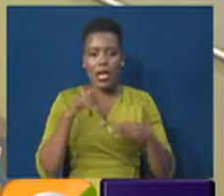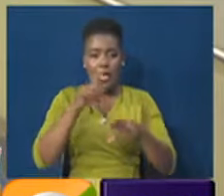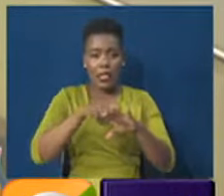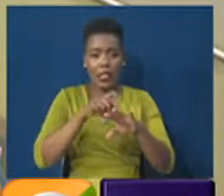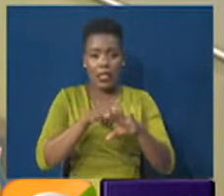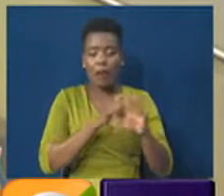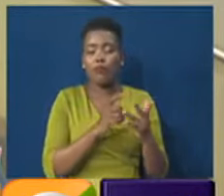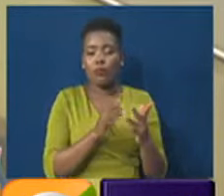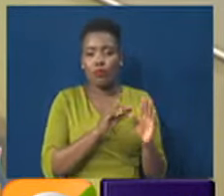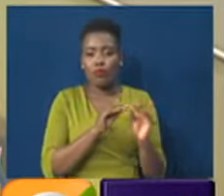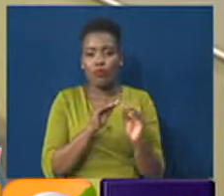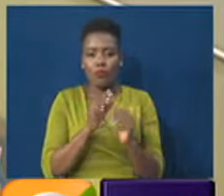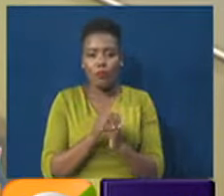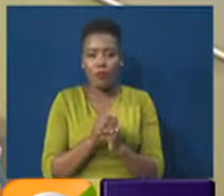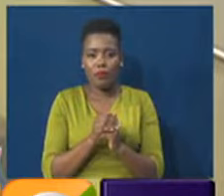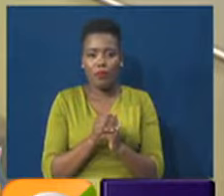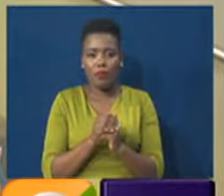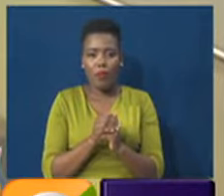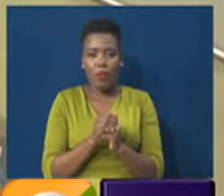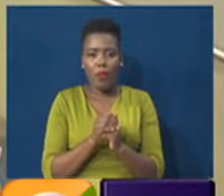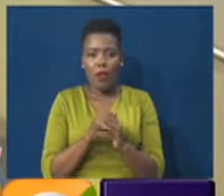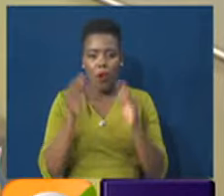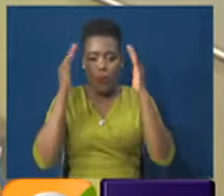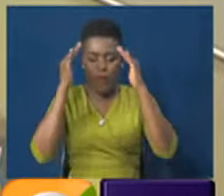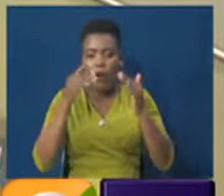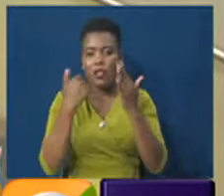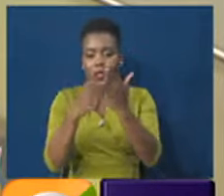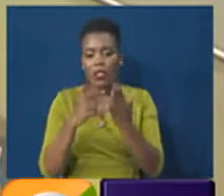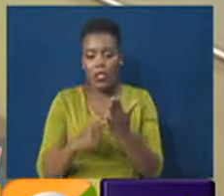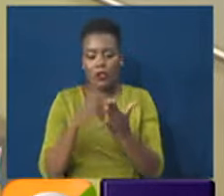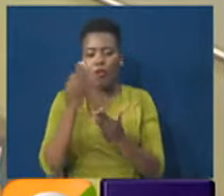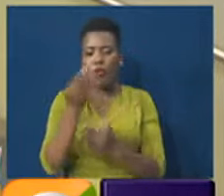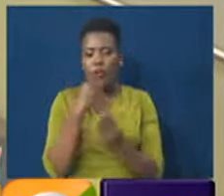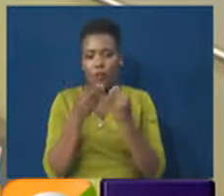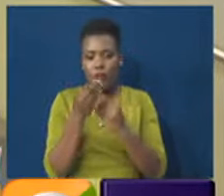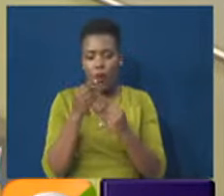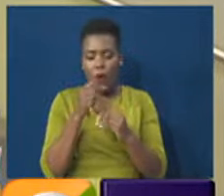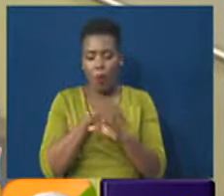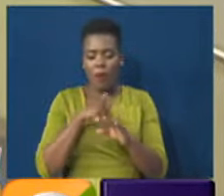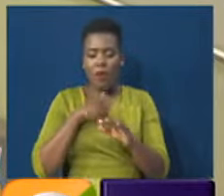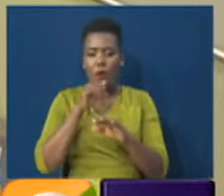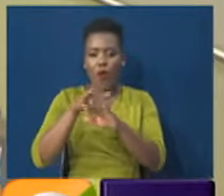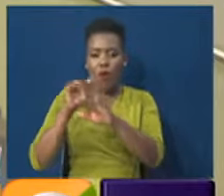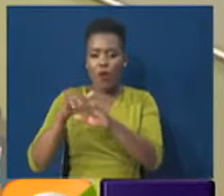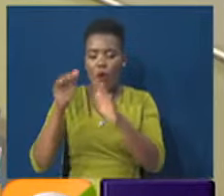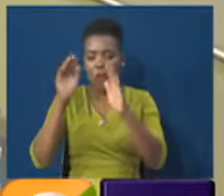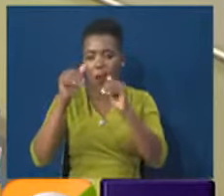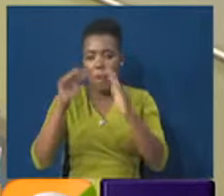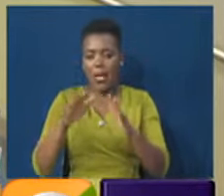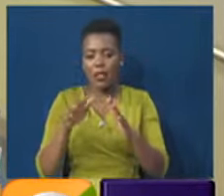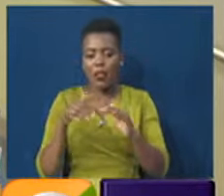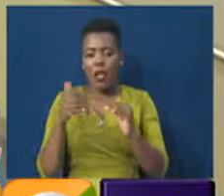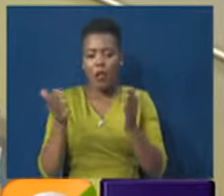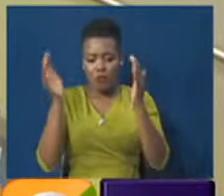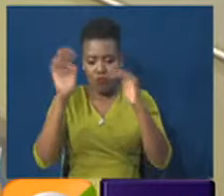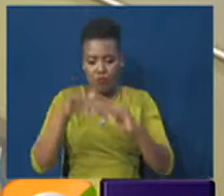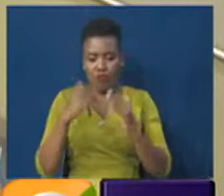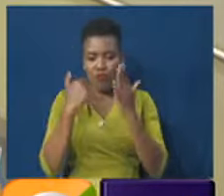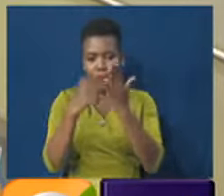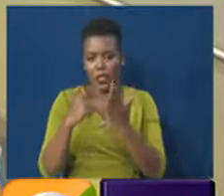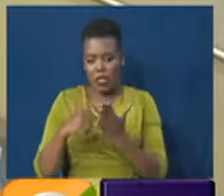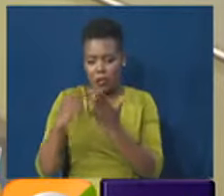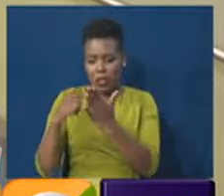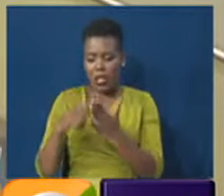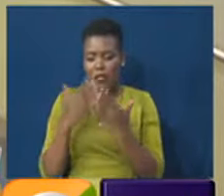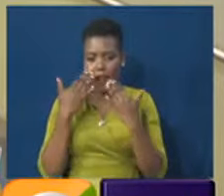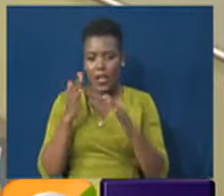studio today, for example, to the food baskets of our country. We talk to our farmers because a segment of majority of farmers are